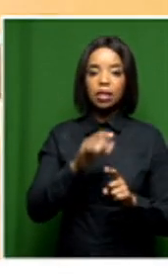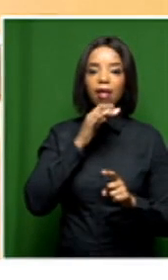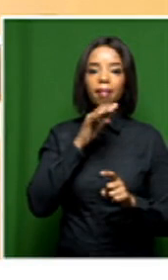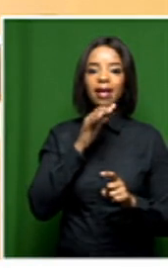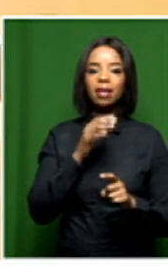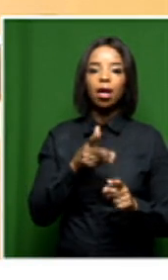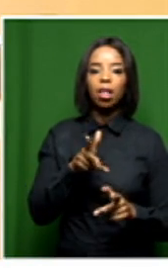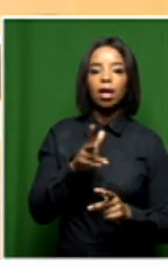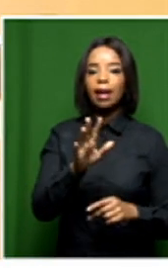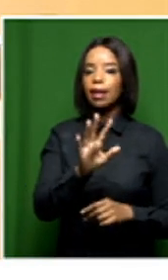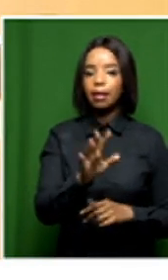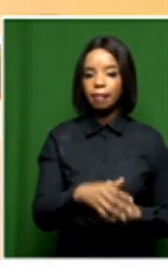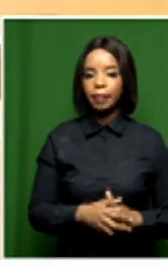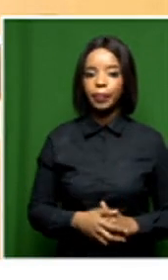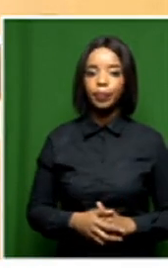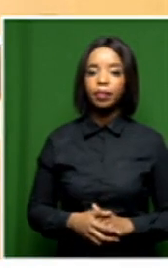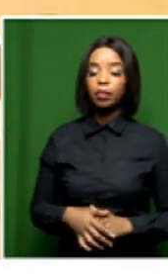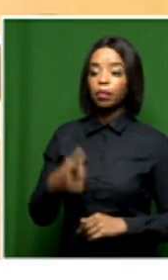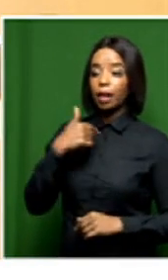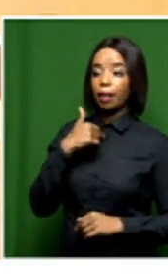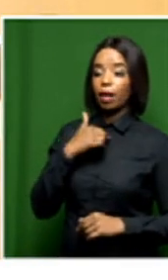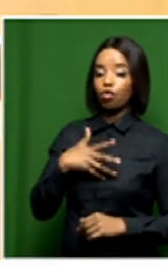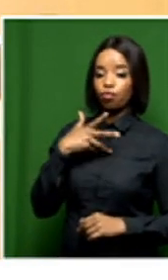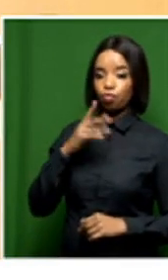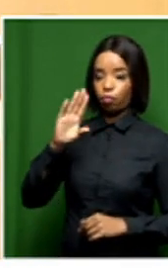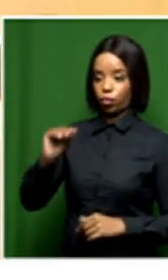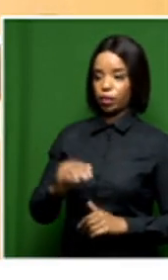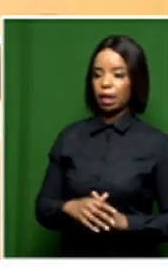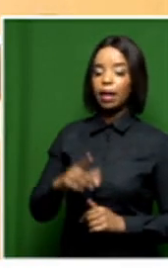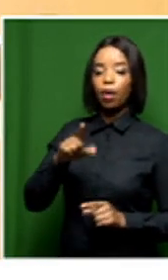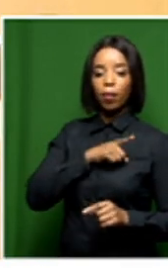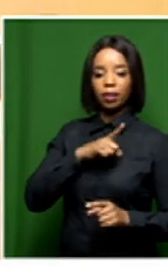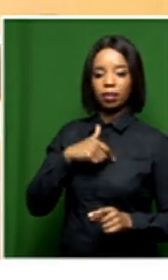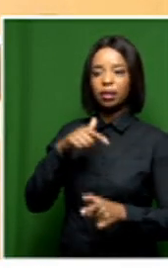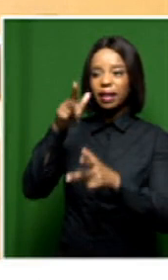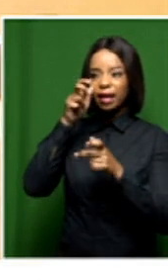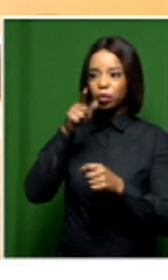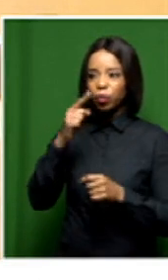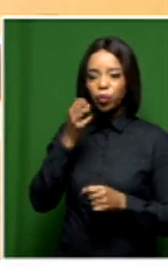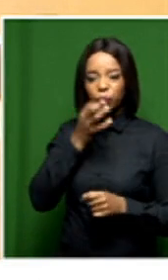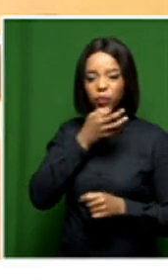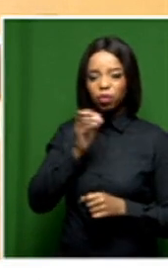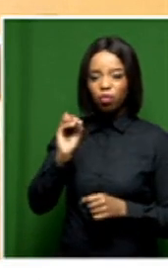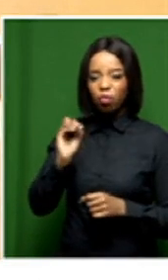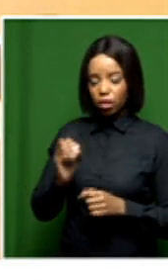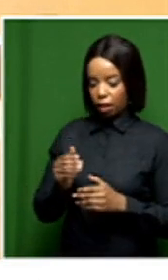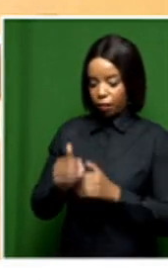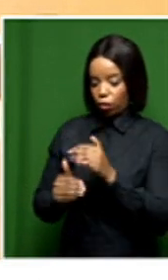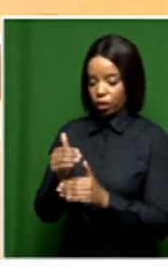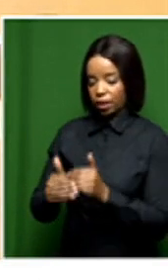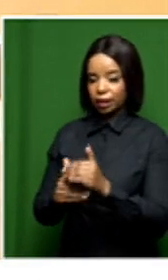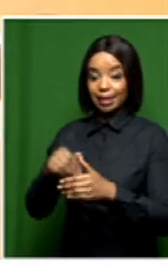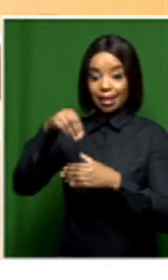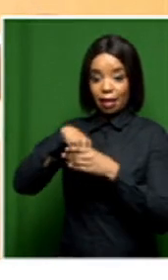to ask you this question, though. So, you know, I keep hearing that there are processes, internal processes, but I want to